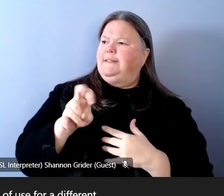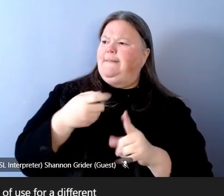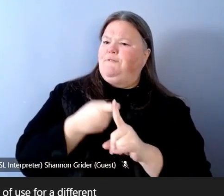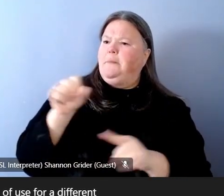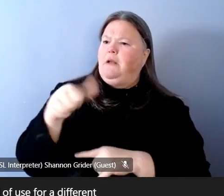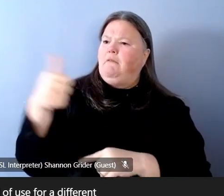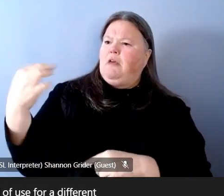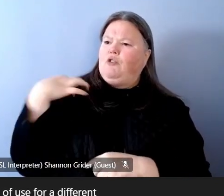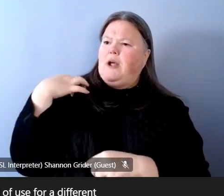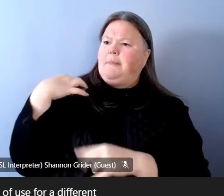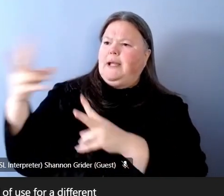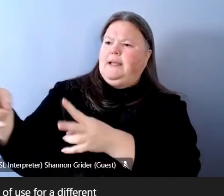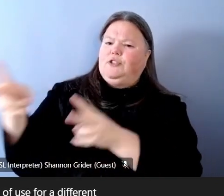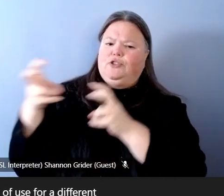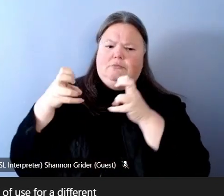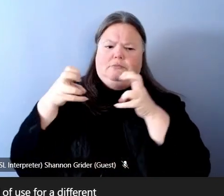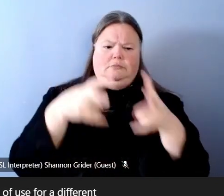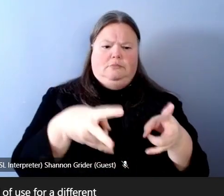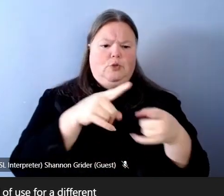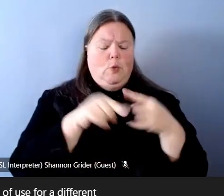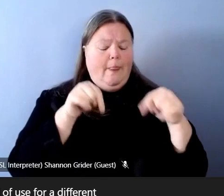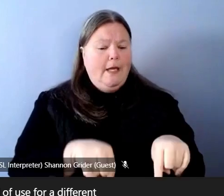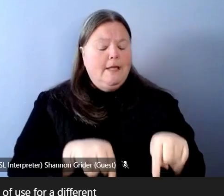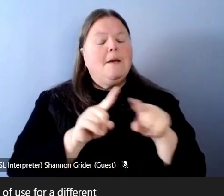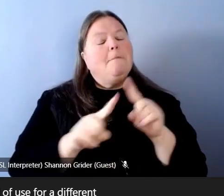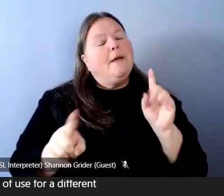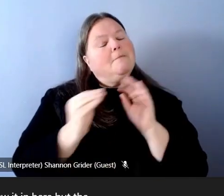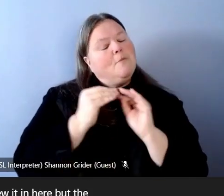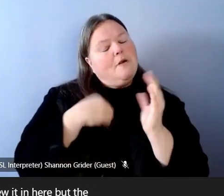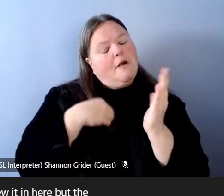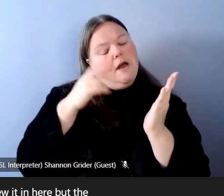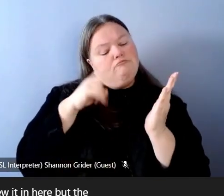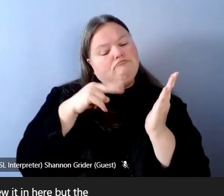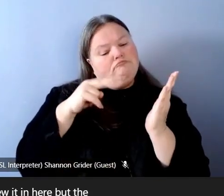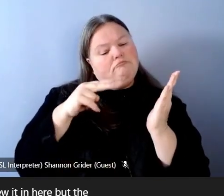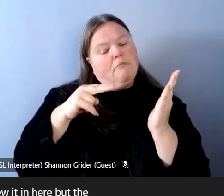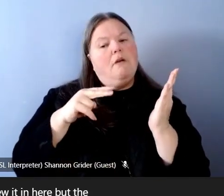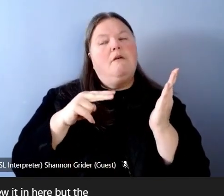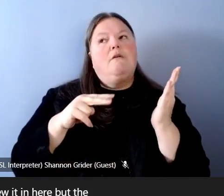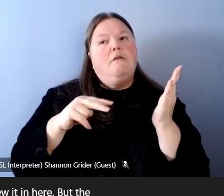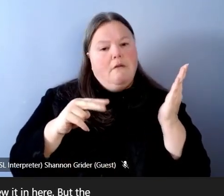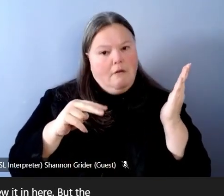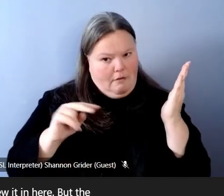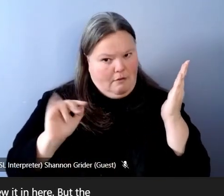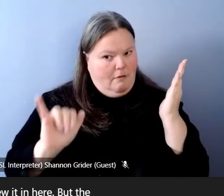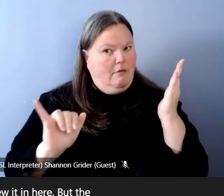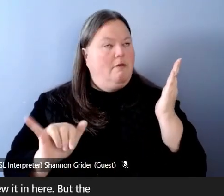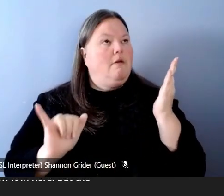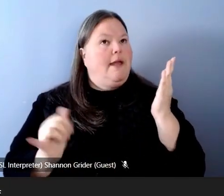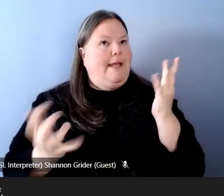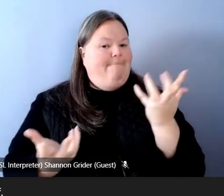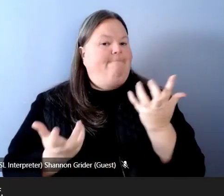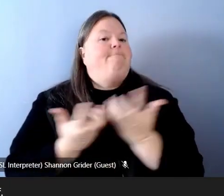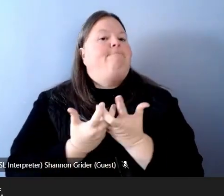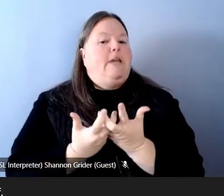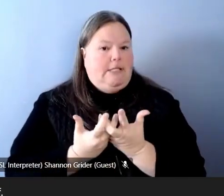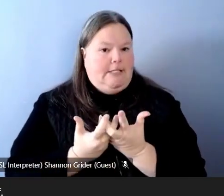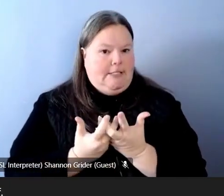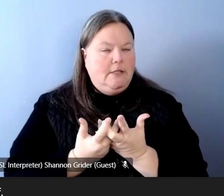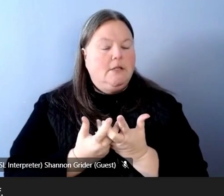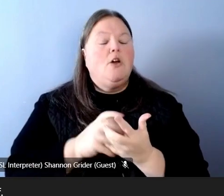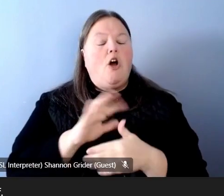just kind of threw it in here. But the more I read it, the more it just it fit all of